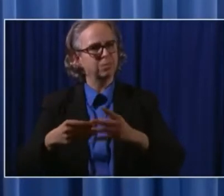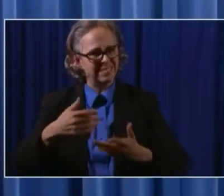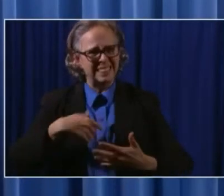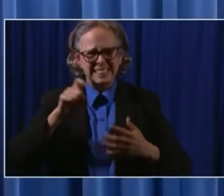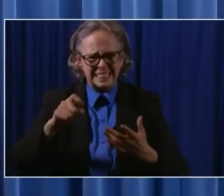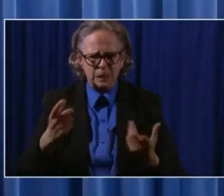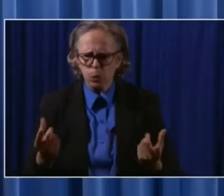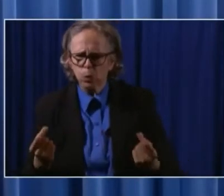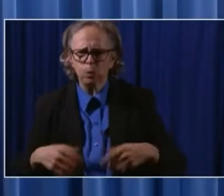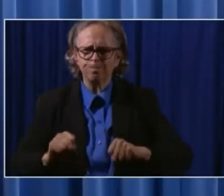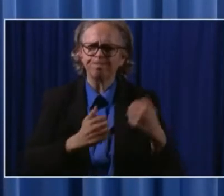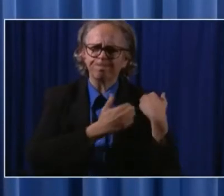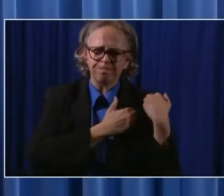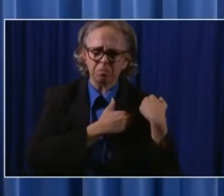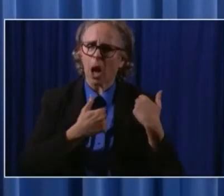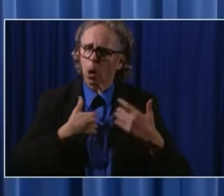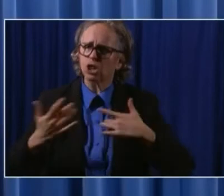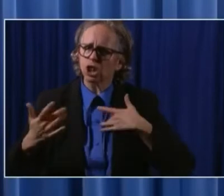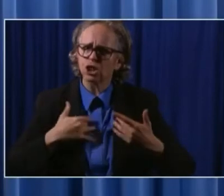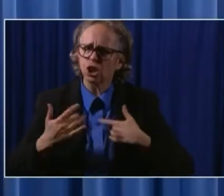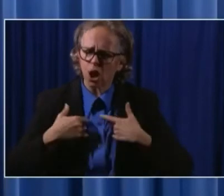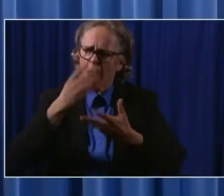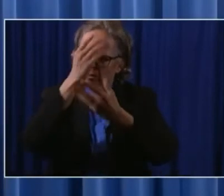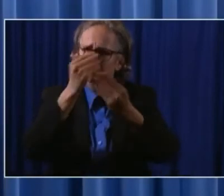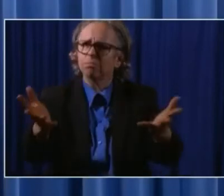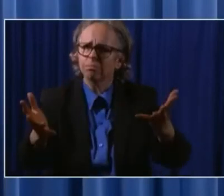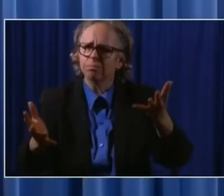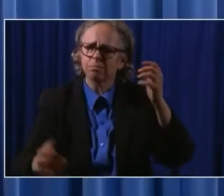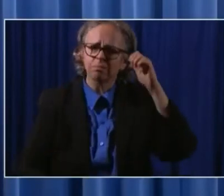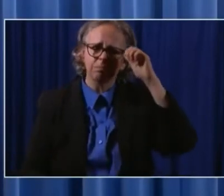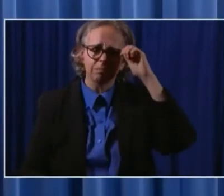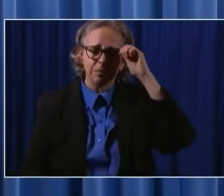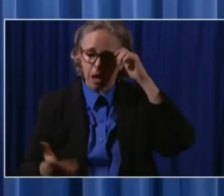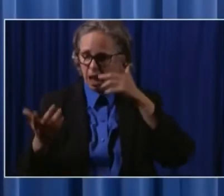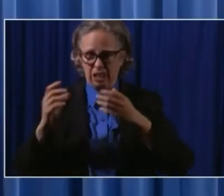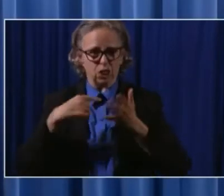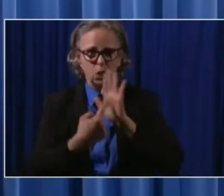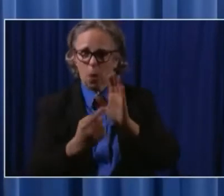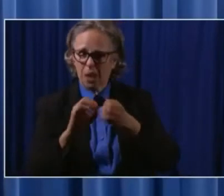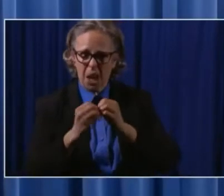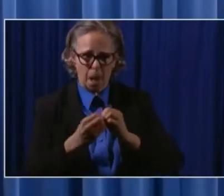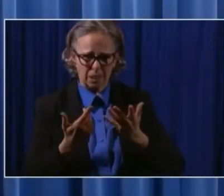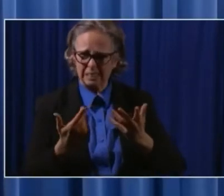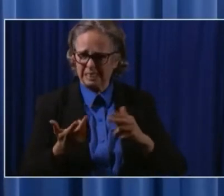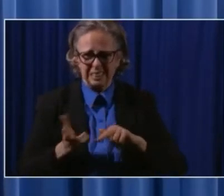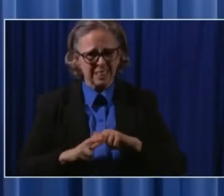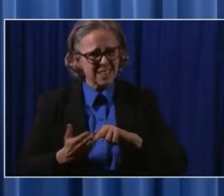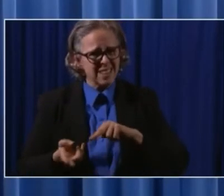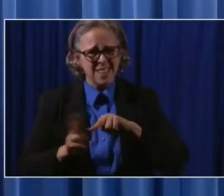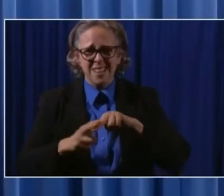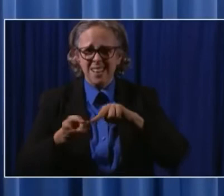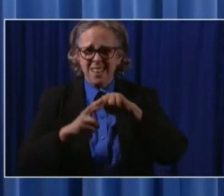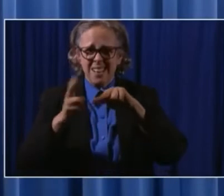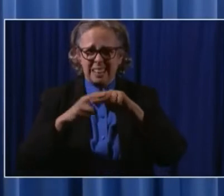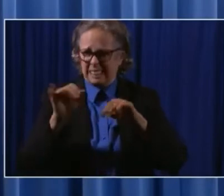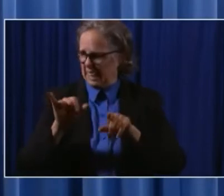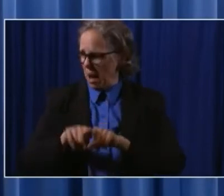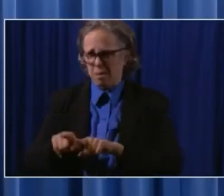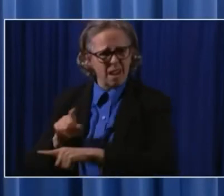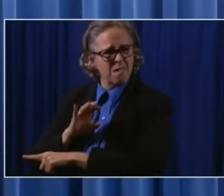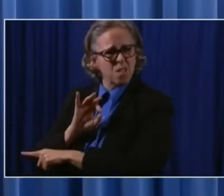frankly, I was concerned that our numbers were looking like Florida 3.5, 4 weeks ago. So we're putting the orders